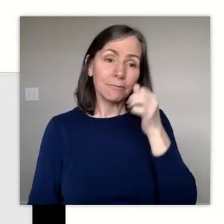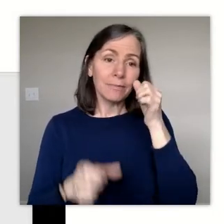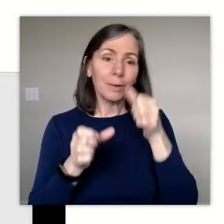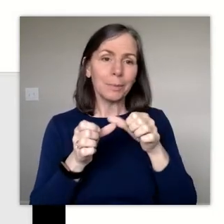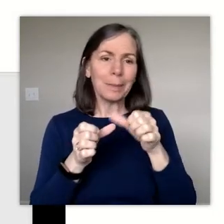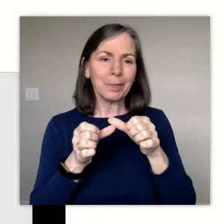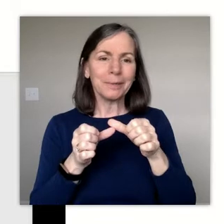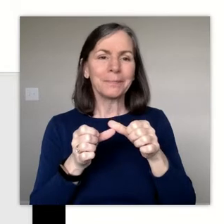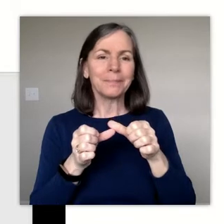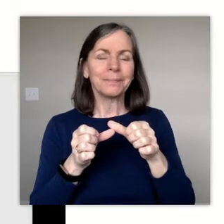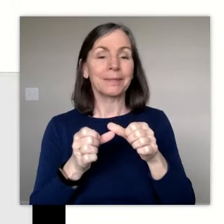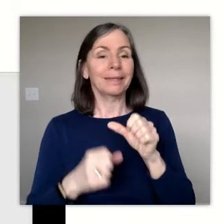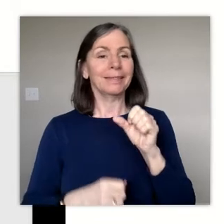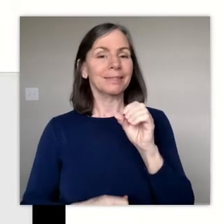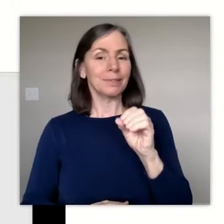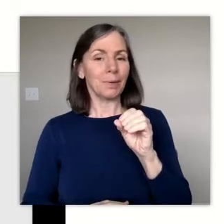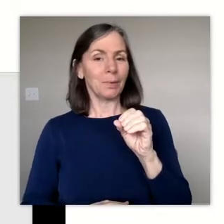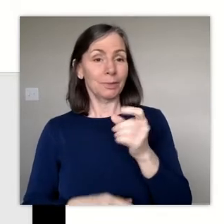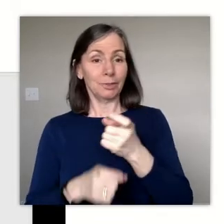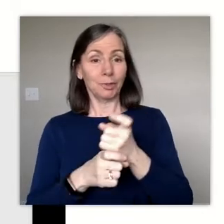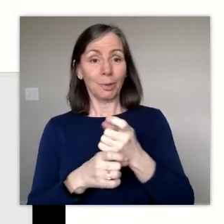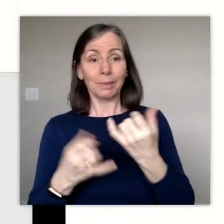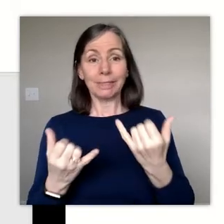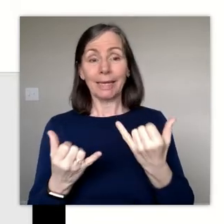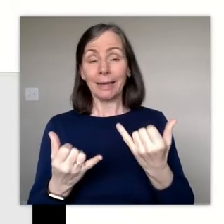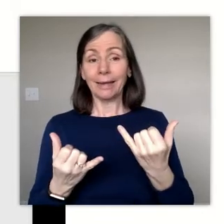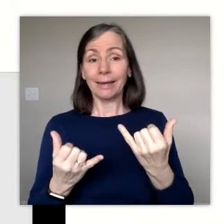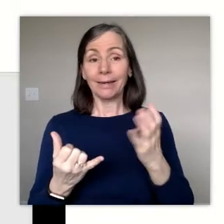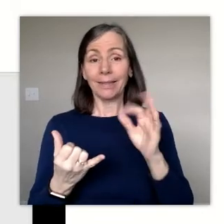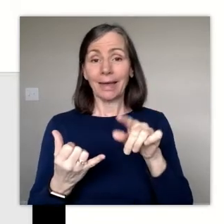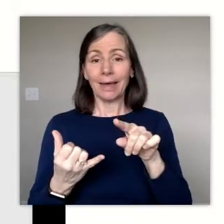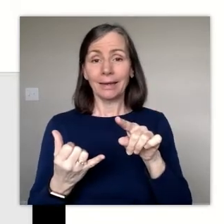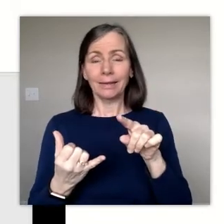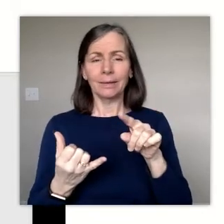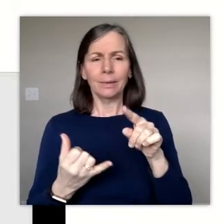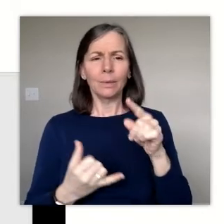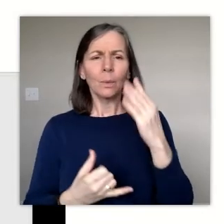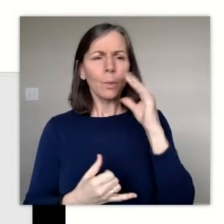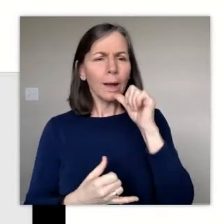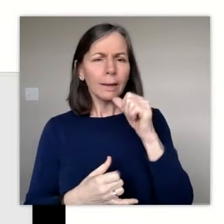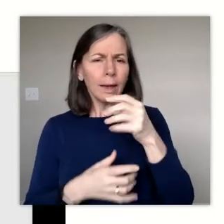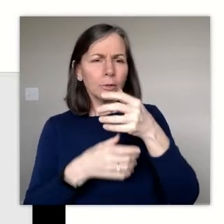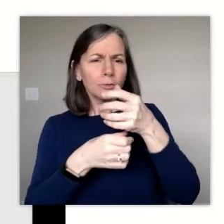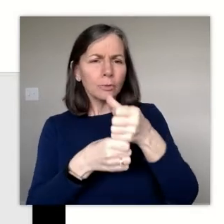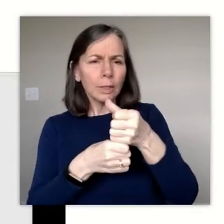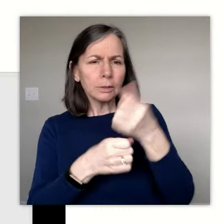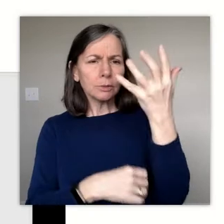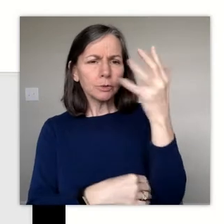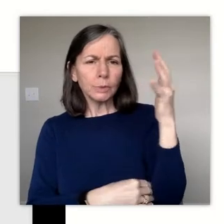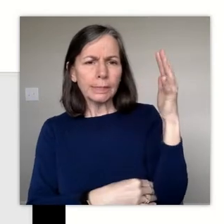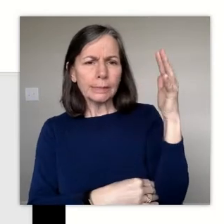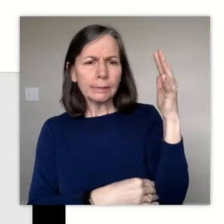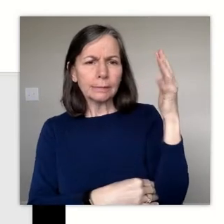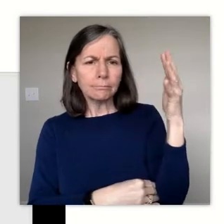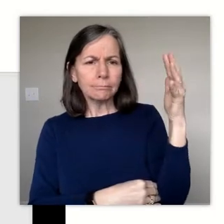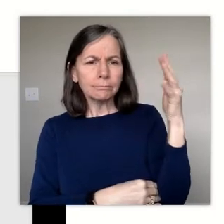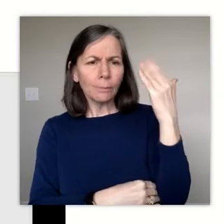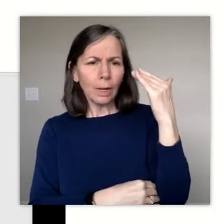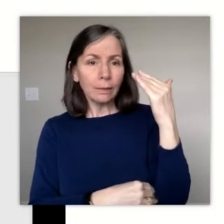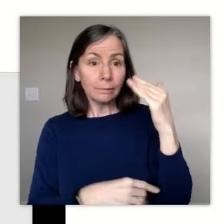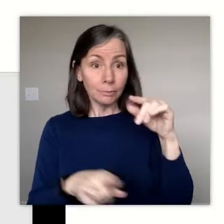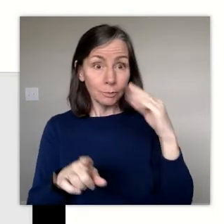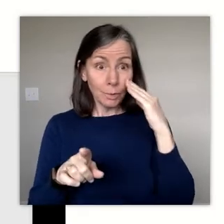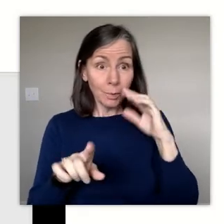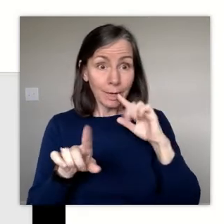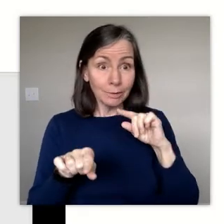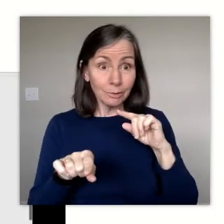to. So, here's the joke of the day today. Why can't you trust trees? Anybody? Got an